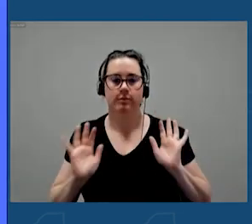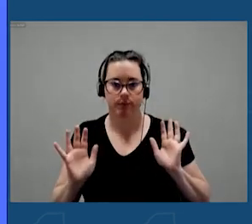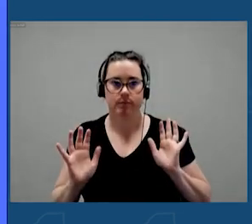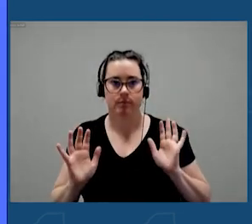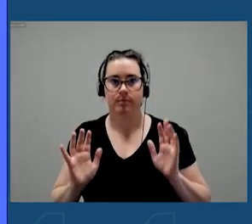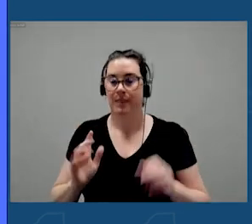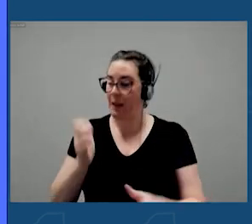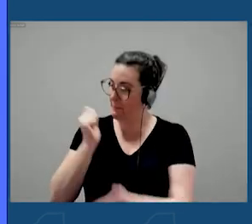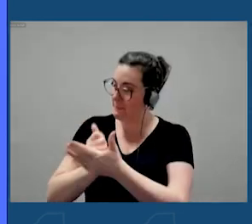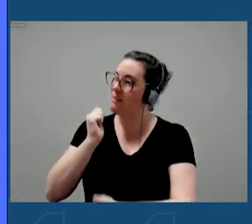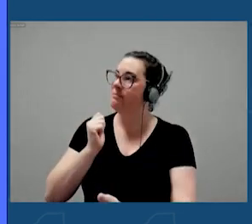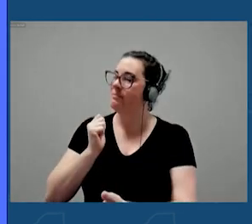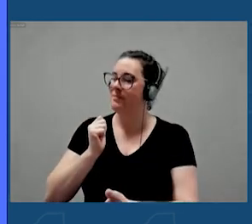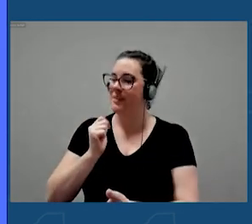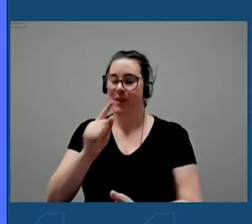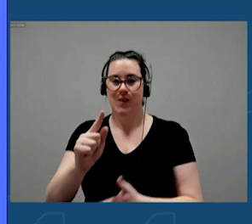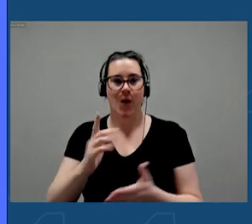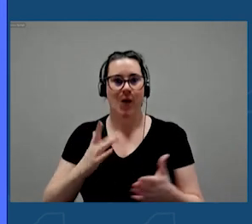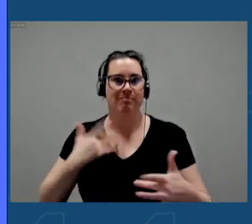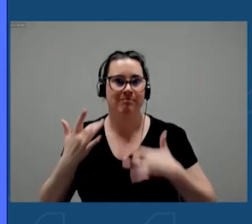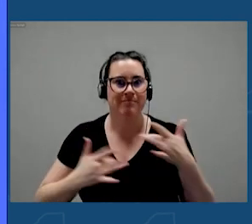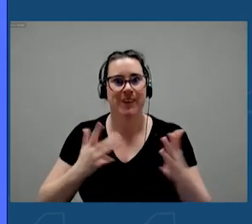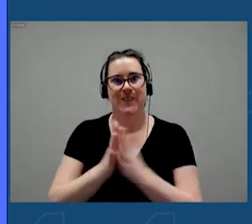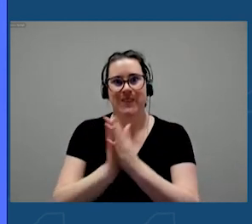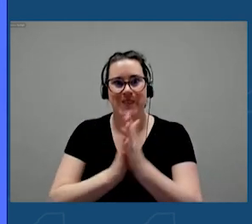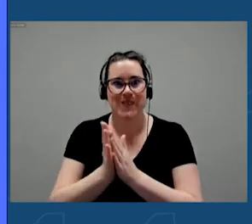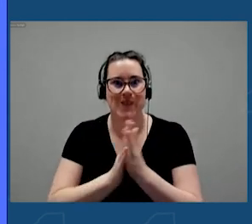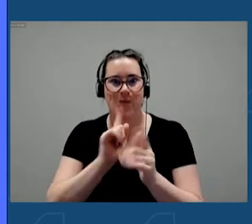Amen. Governor, your enthusiasm is a force multiplier.